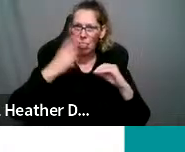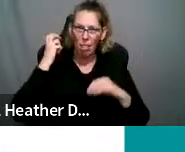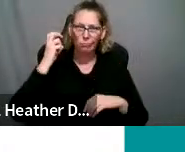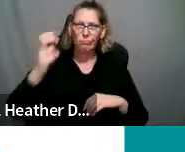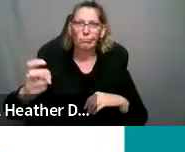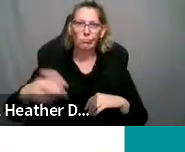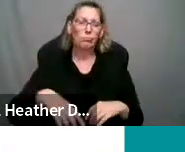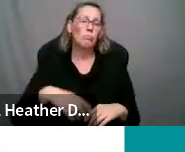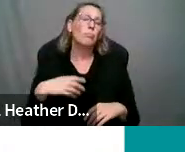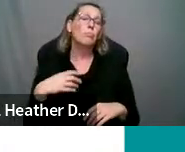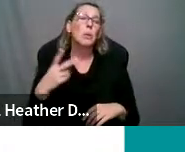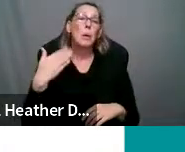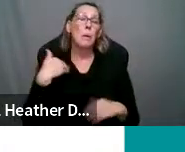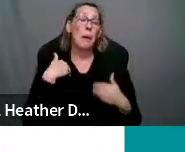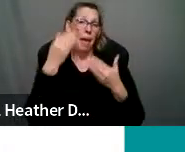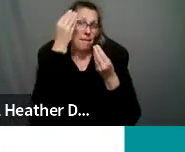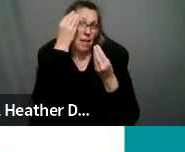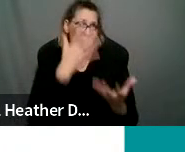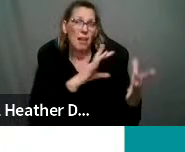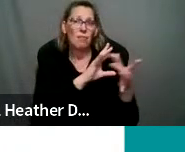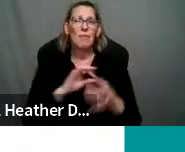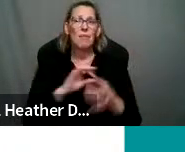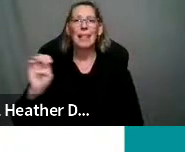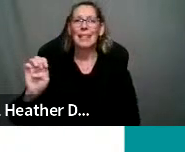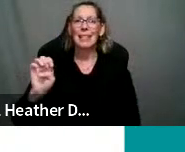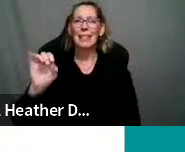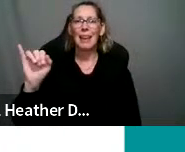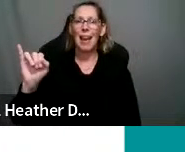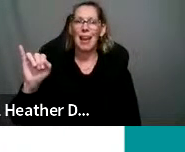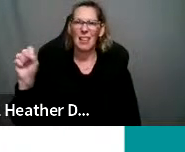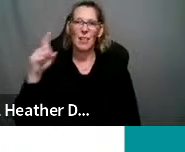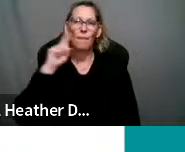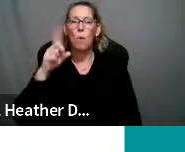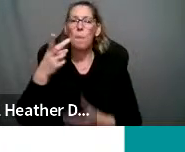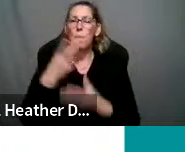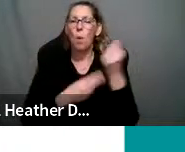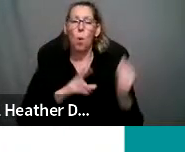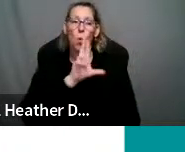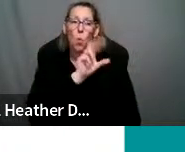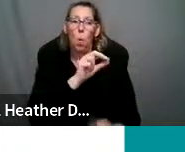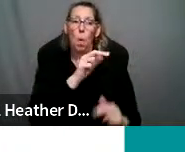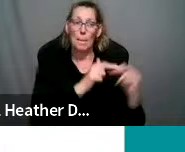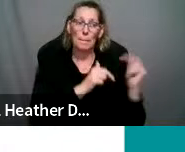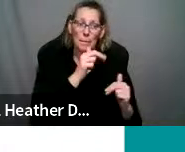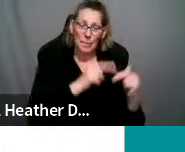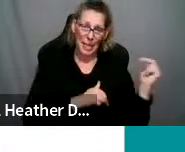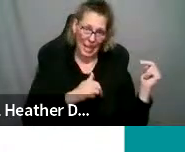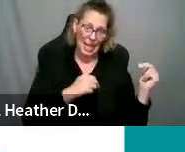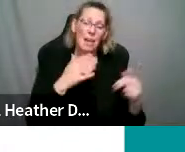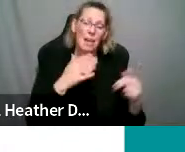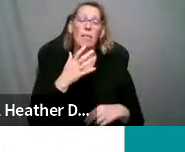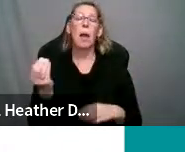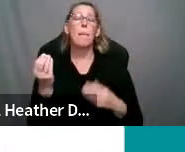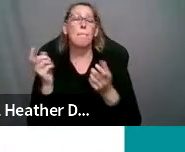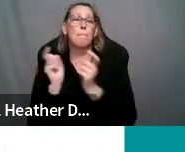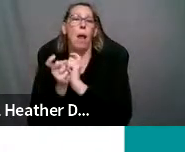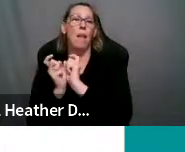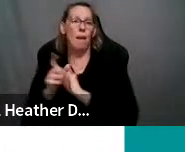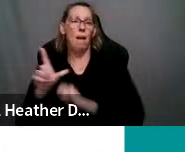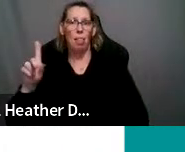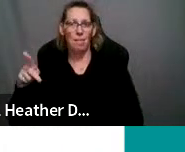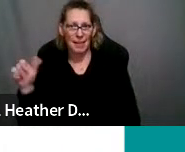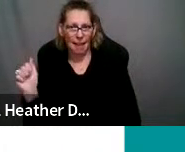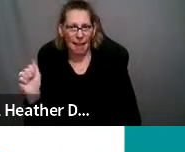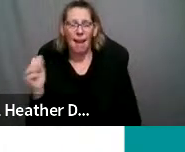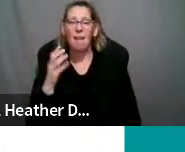some information in the EIS for both the no-build alternative and the modified LPA, as well as